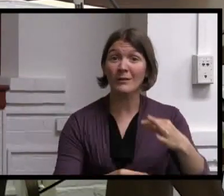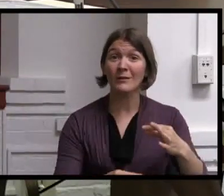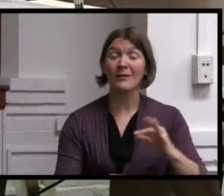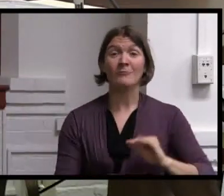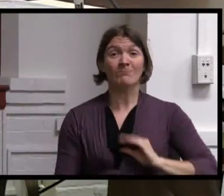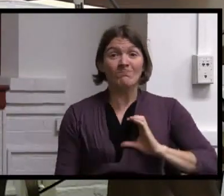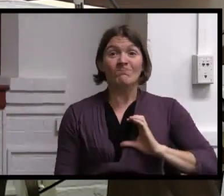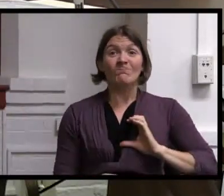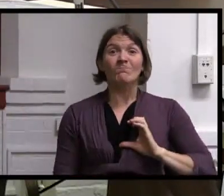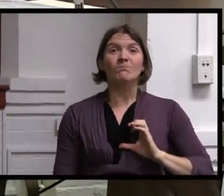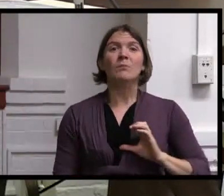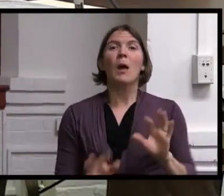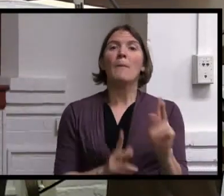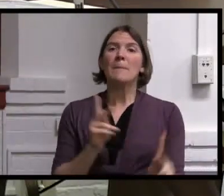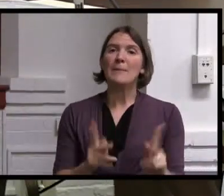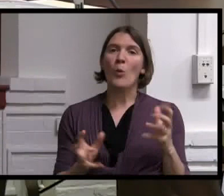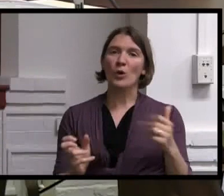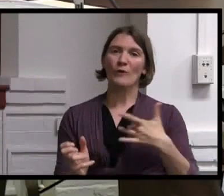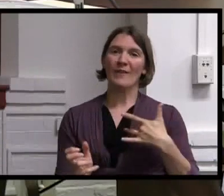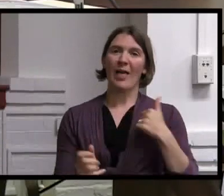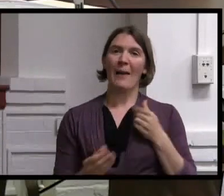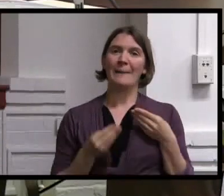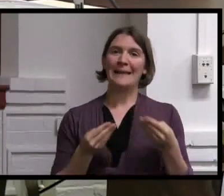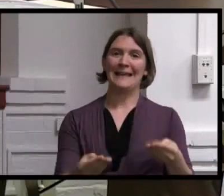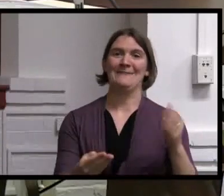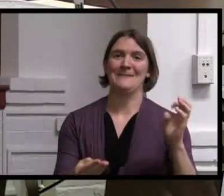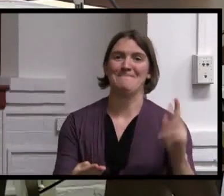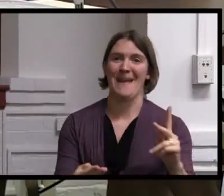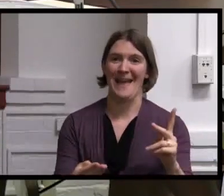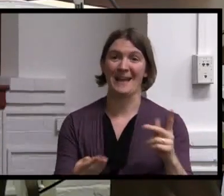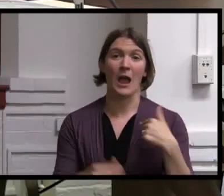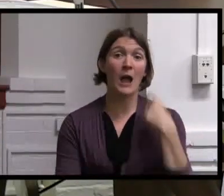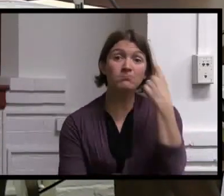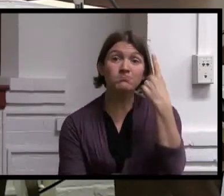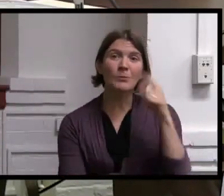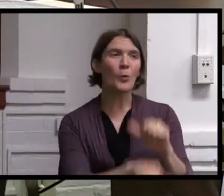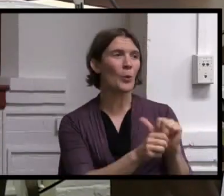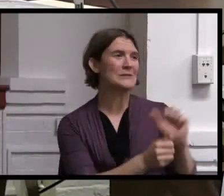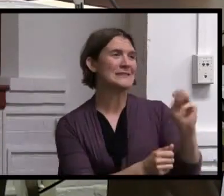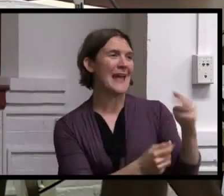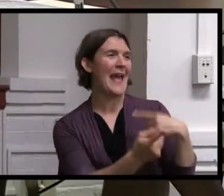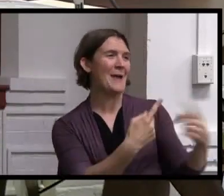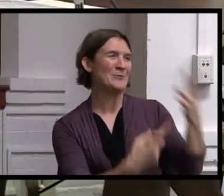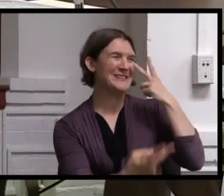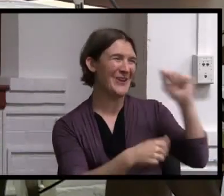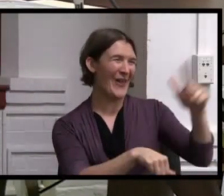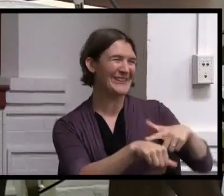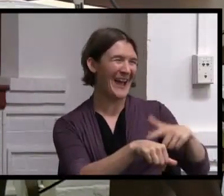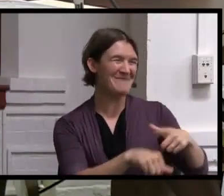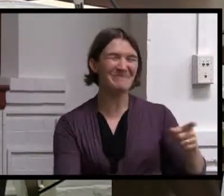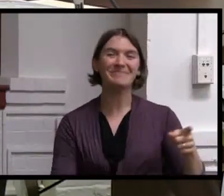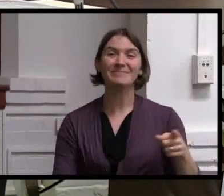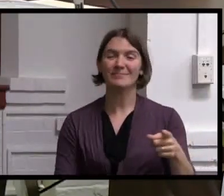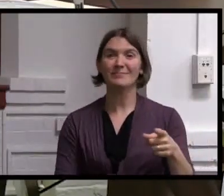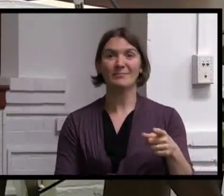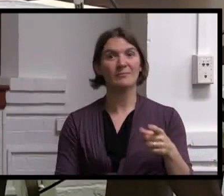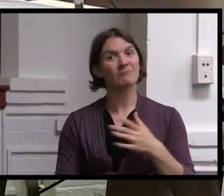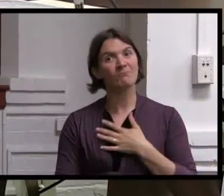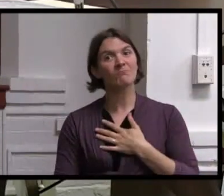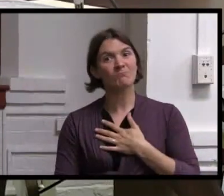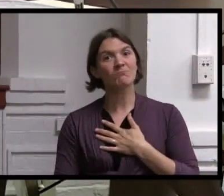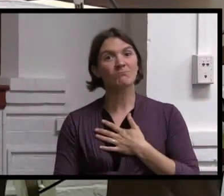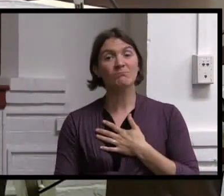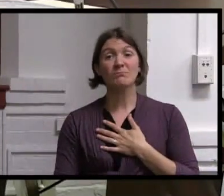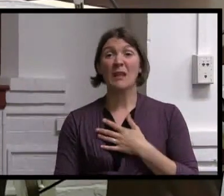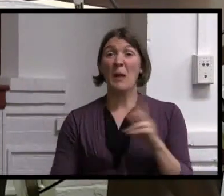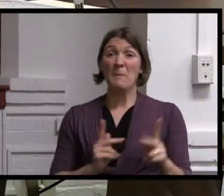It's very important for people to be able to make a contribution. And you know, I agree with Sam, I get to work with Sam every day, but it takes away a piece of